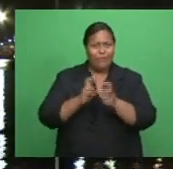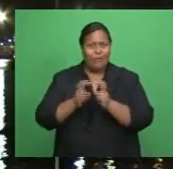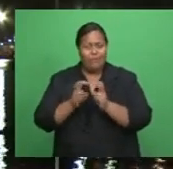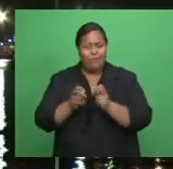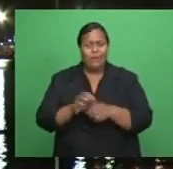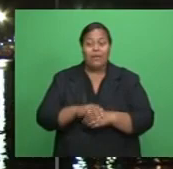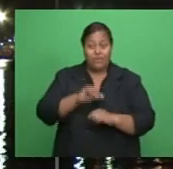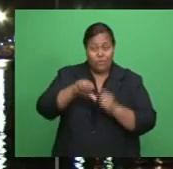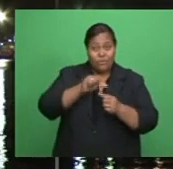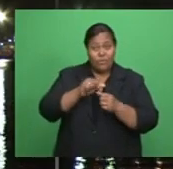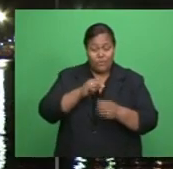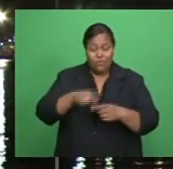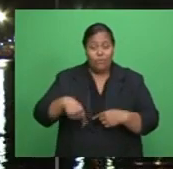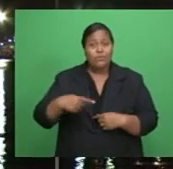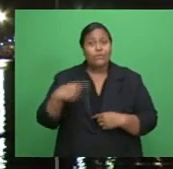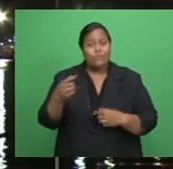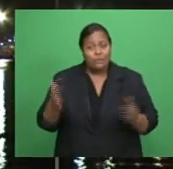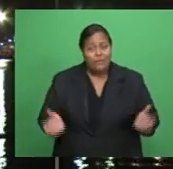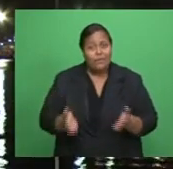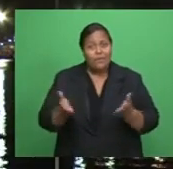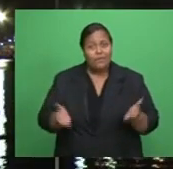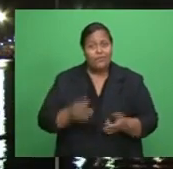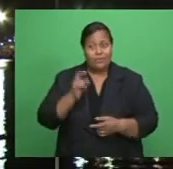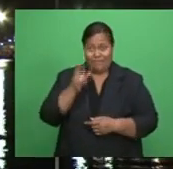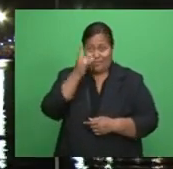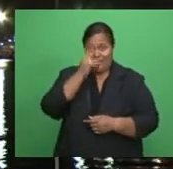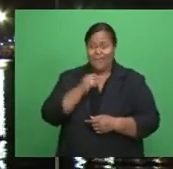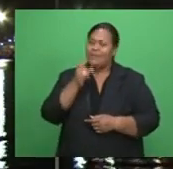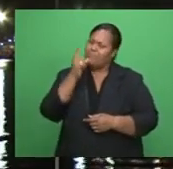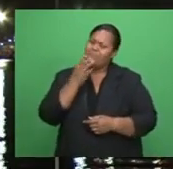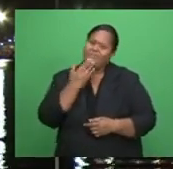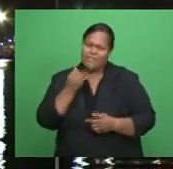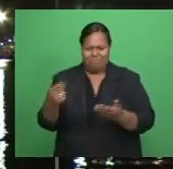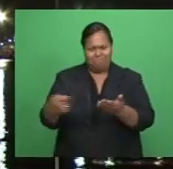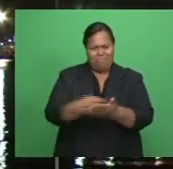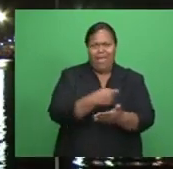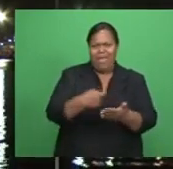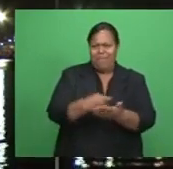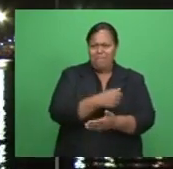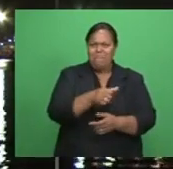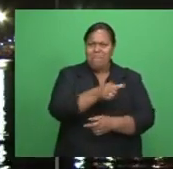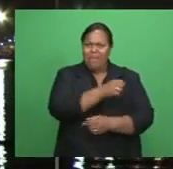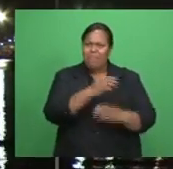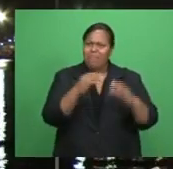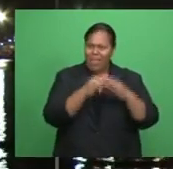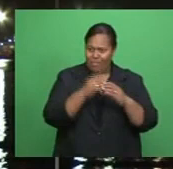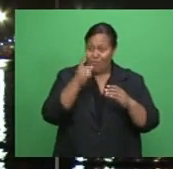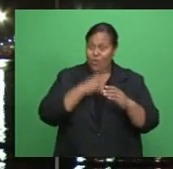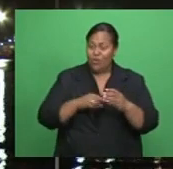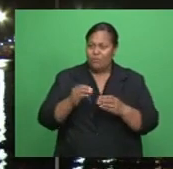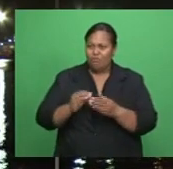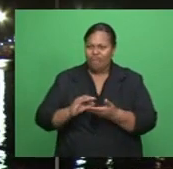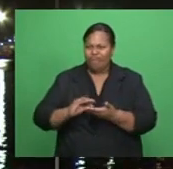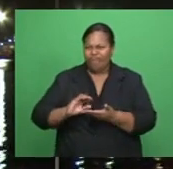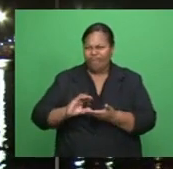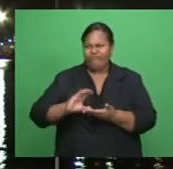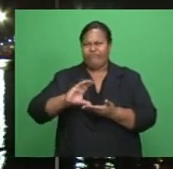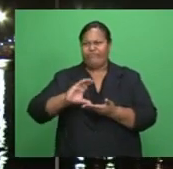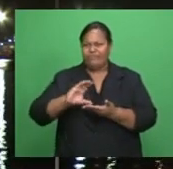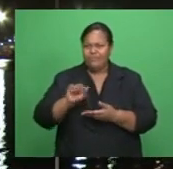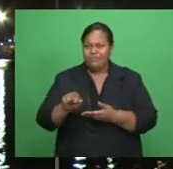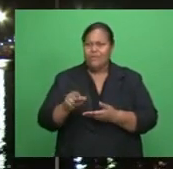association continues encouraging those who can to keep up with payments because interest will accrue for deferments. Koroi